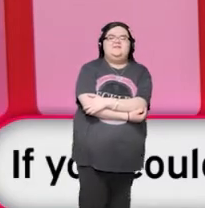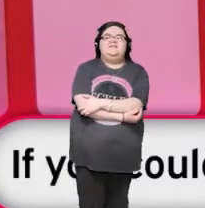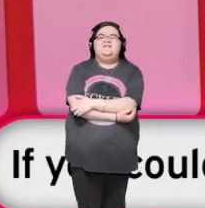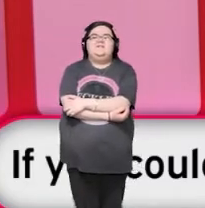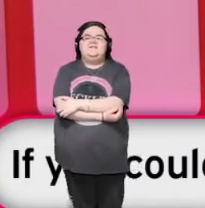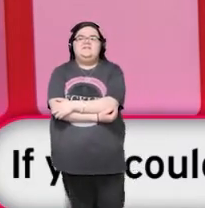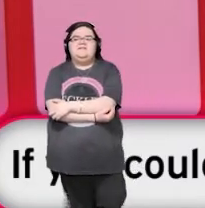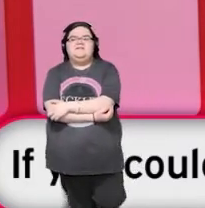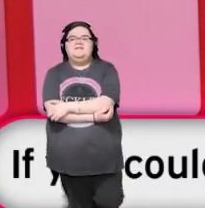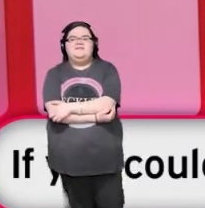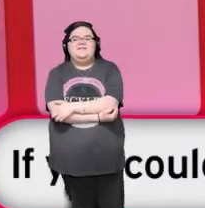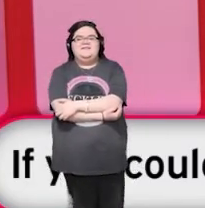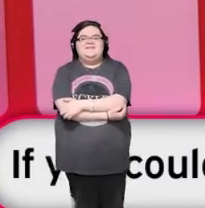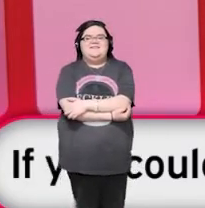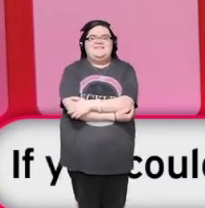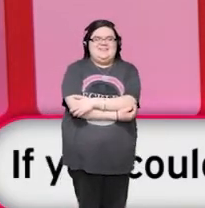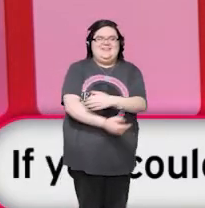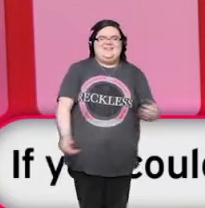new purpose?